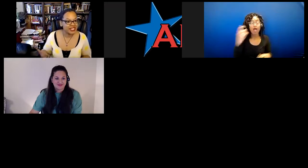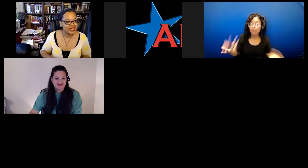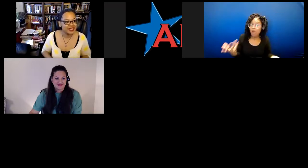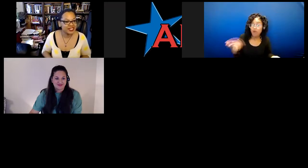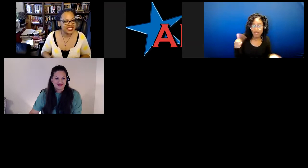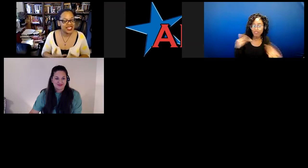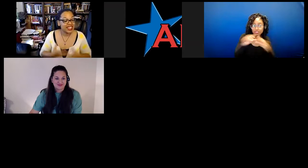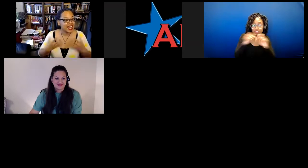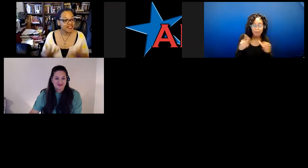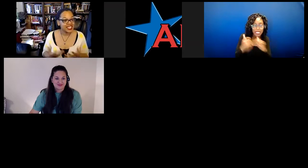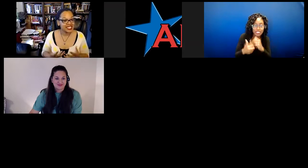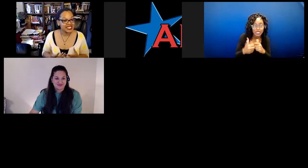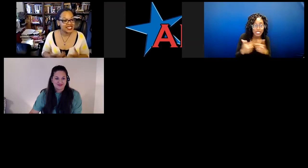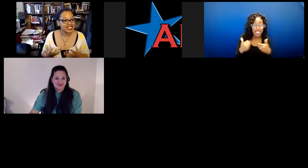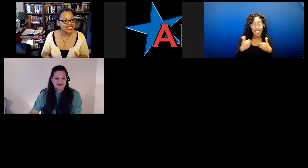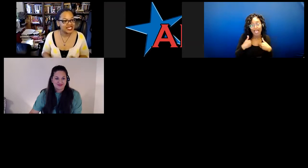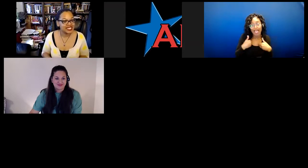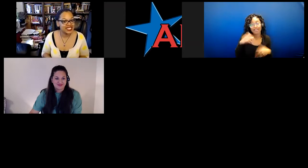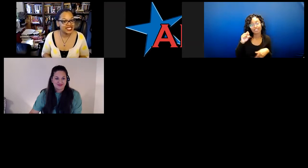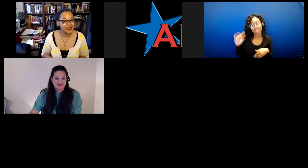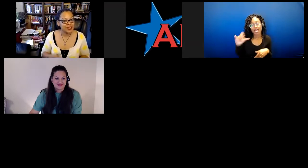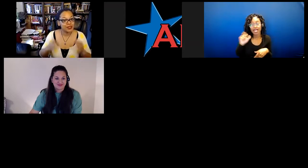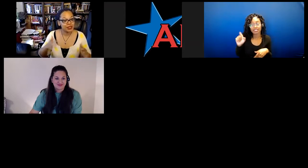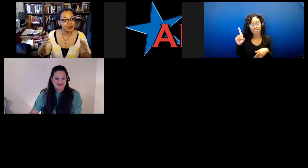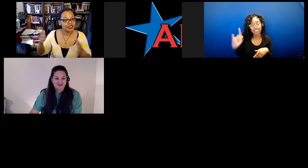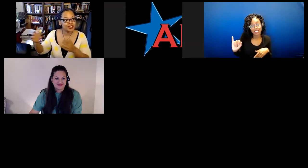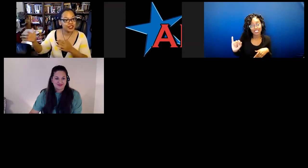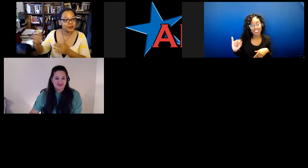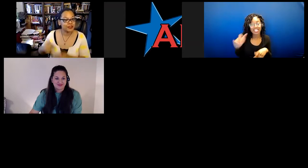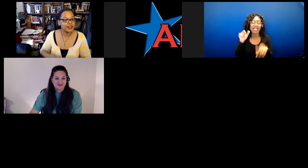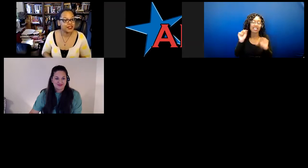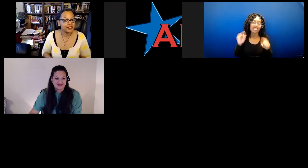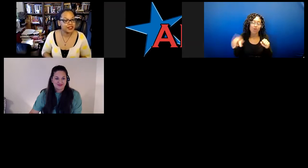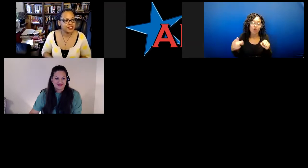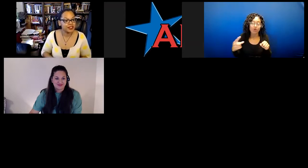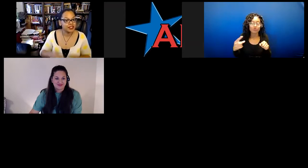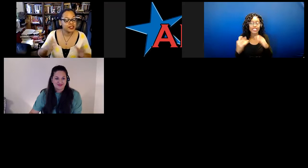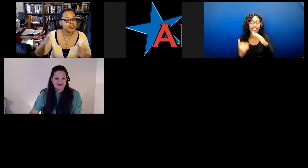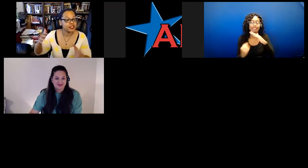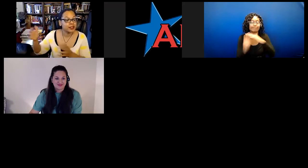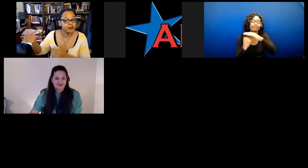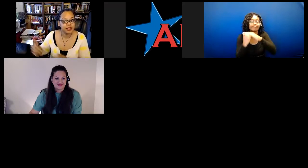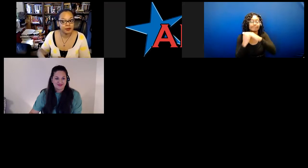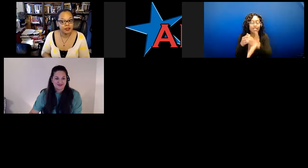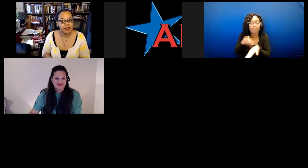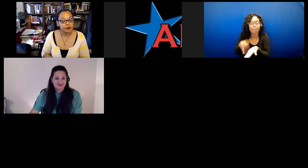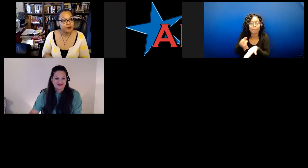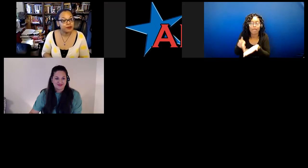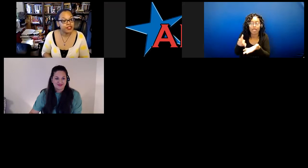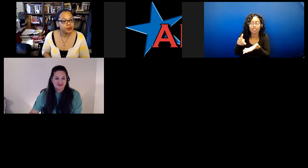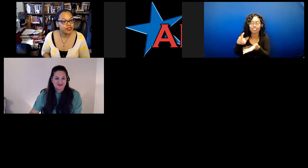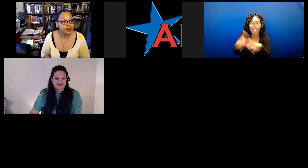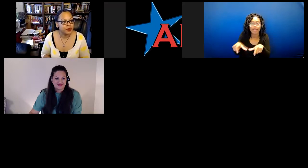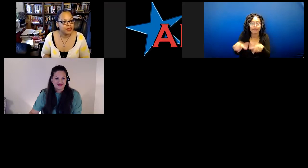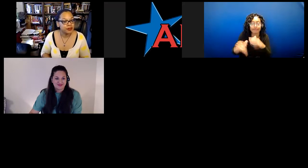systemic issues like having SSI or SSDI, where you can only make a certain number of a certain amount of money per